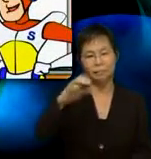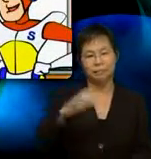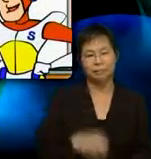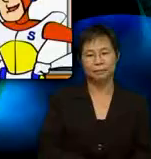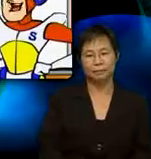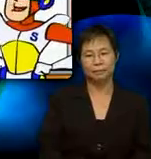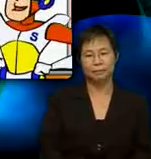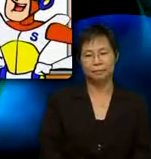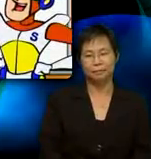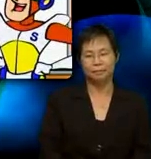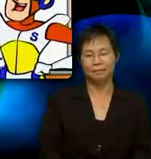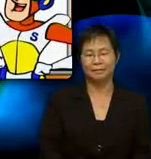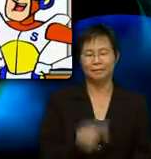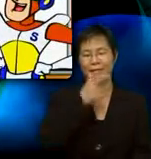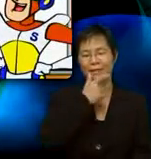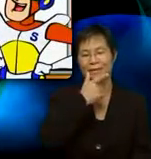100.